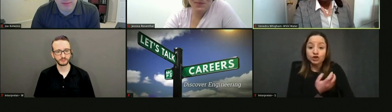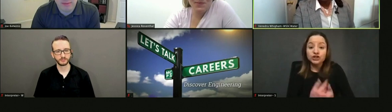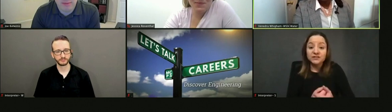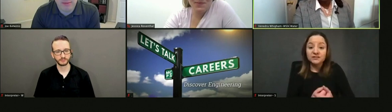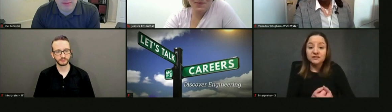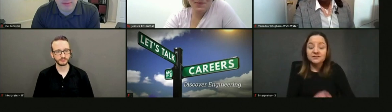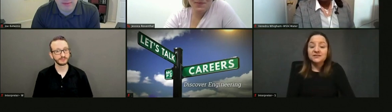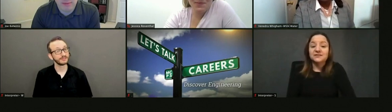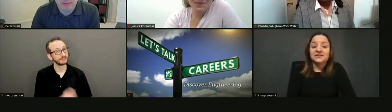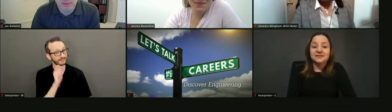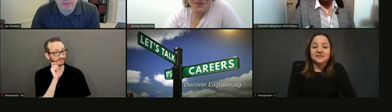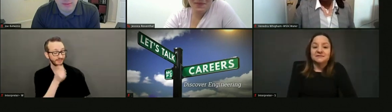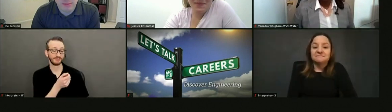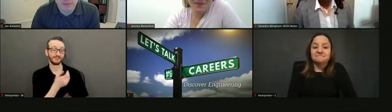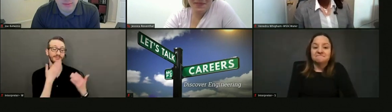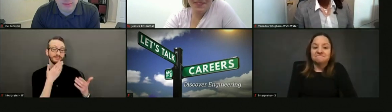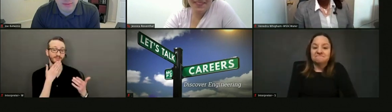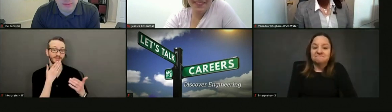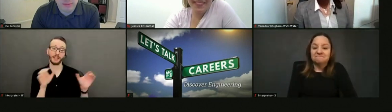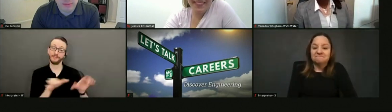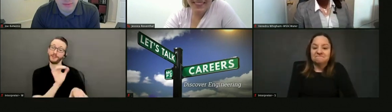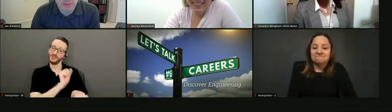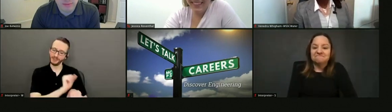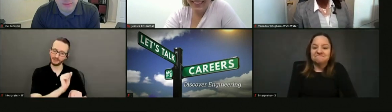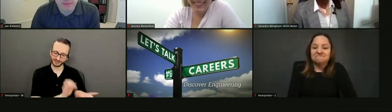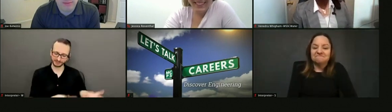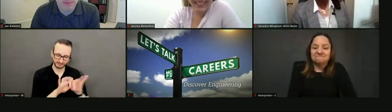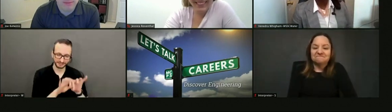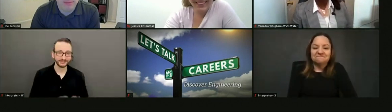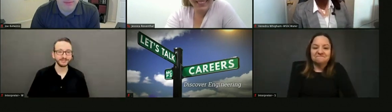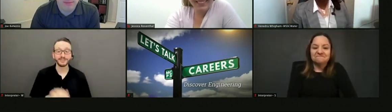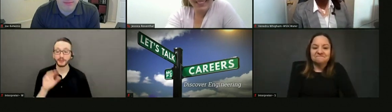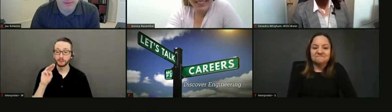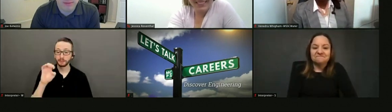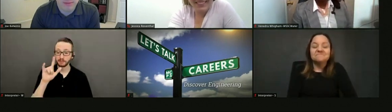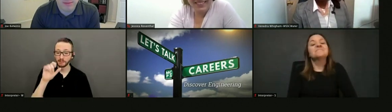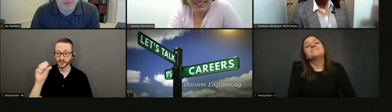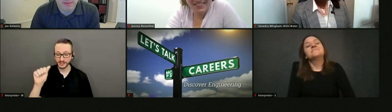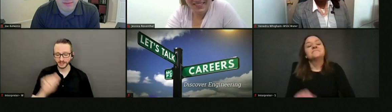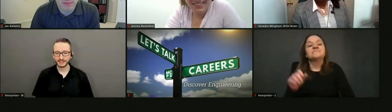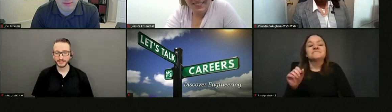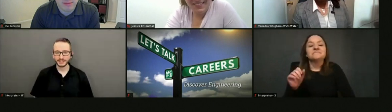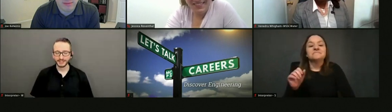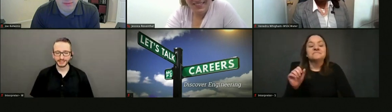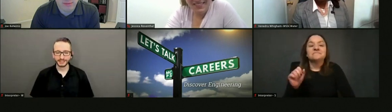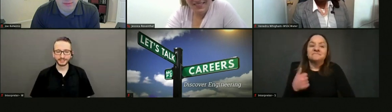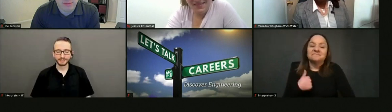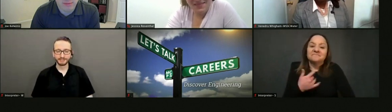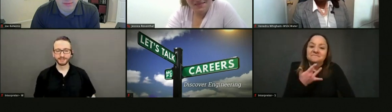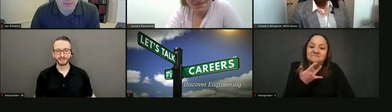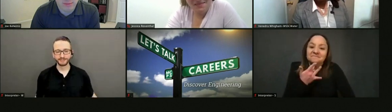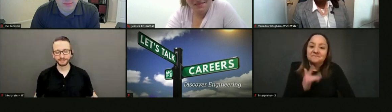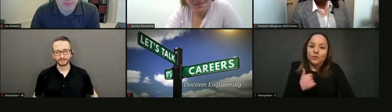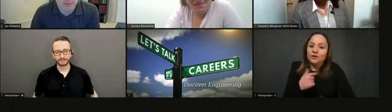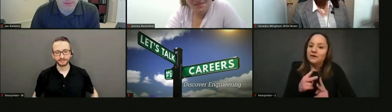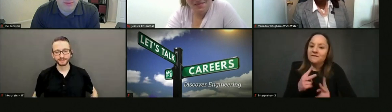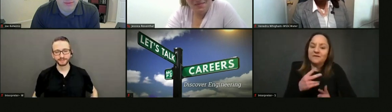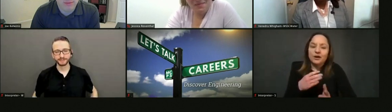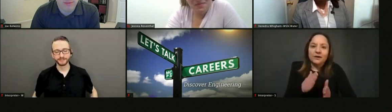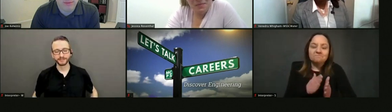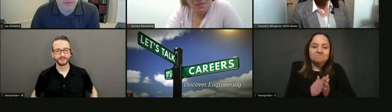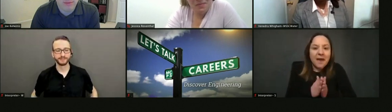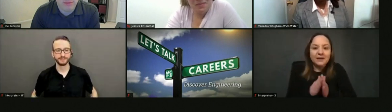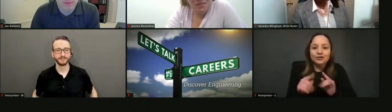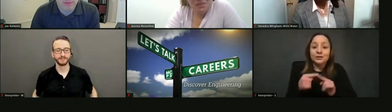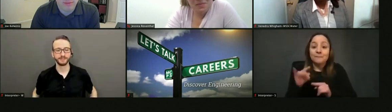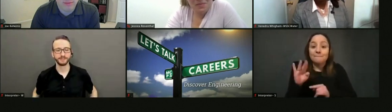That's cool for sure. And thank you for doing that work. Melissa. Yeah, I mean, I'm fortunate. I'm super passionate about biotech and